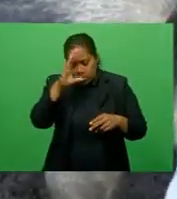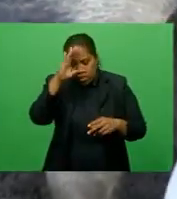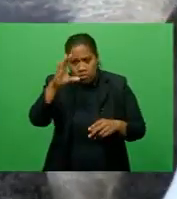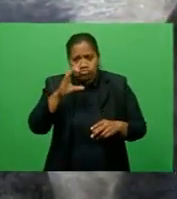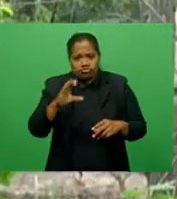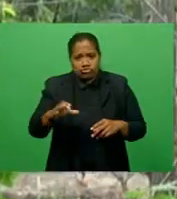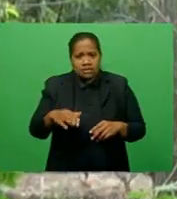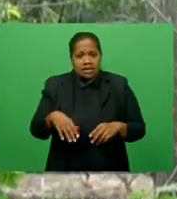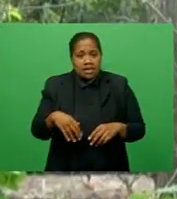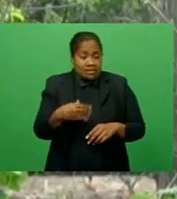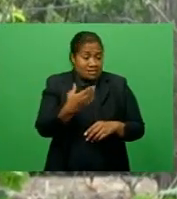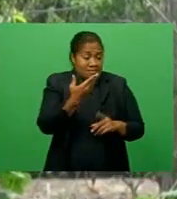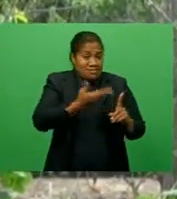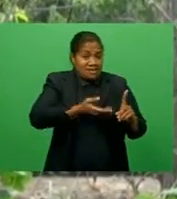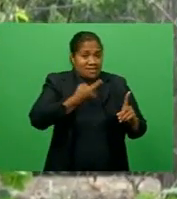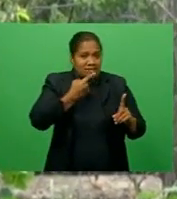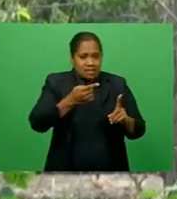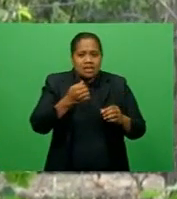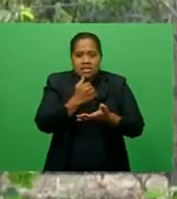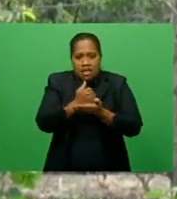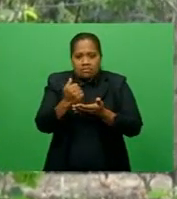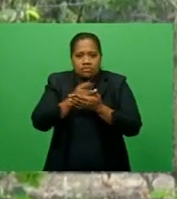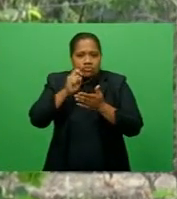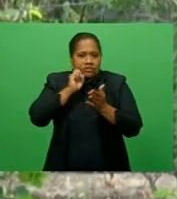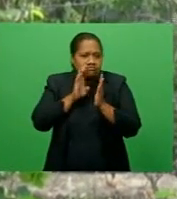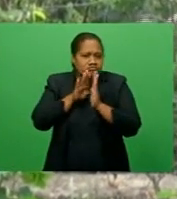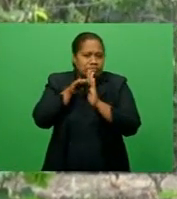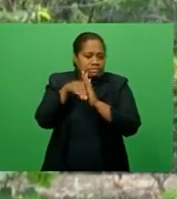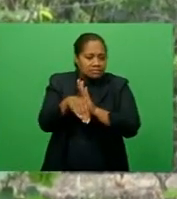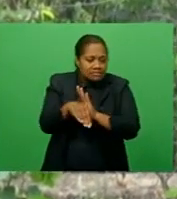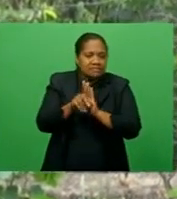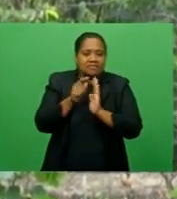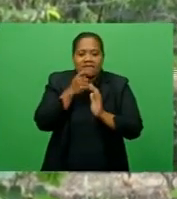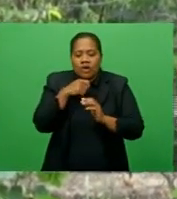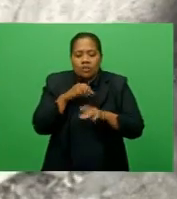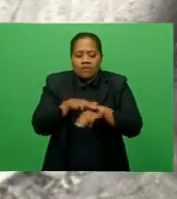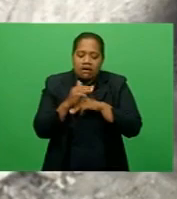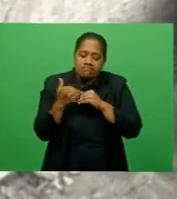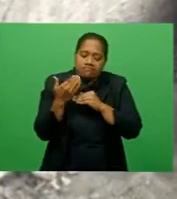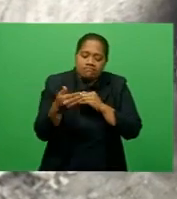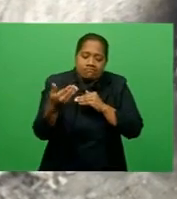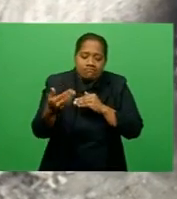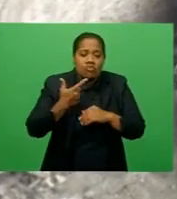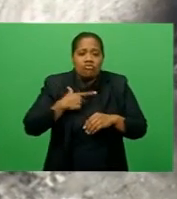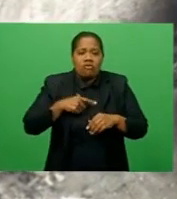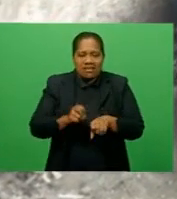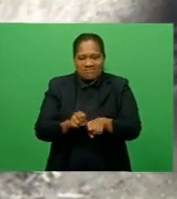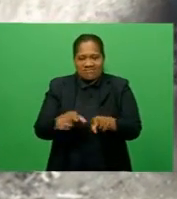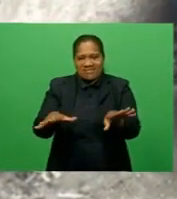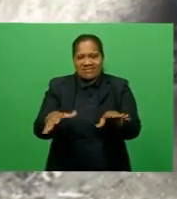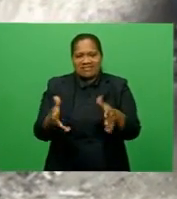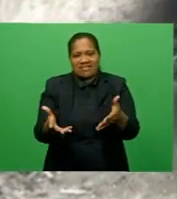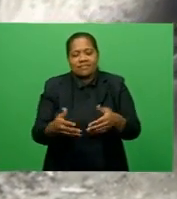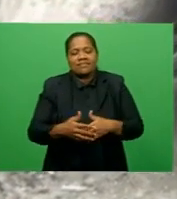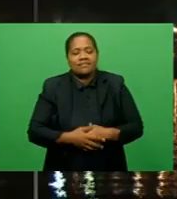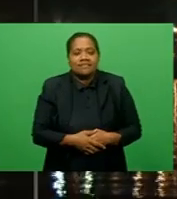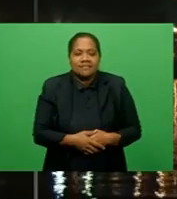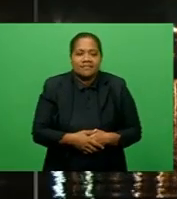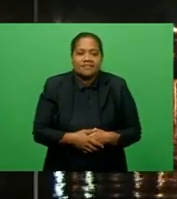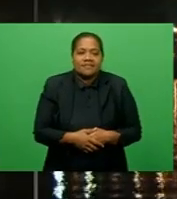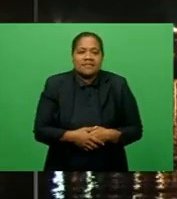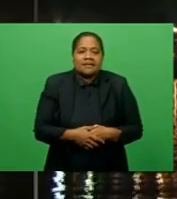is expected to drop over the next few months due to the pandemic. Chosaye Nanunga, FBC